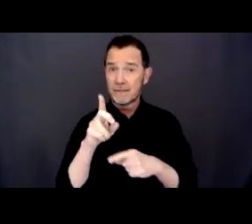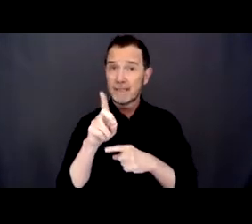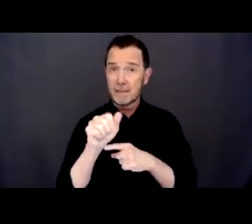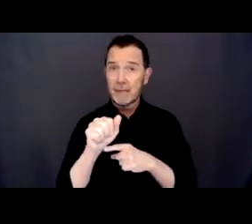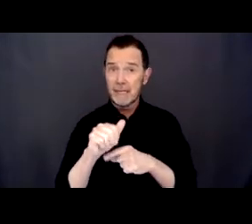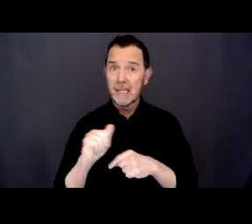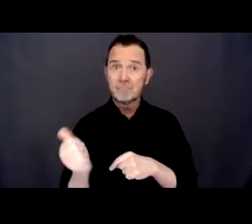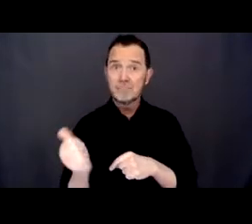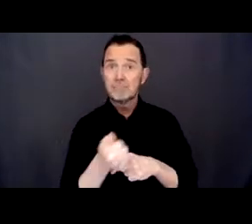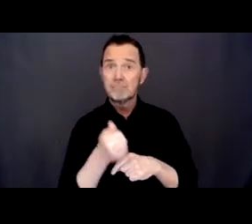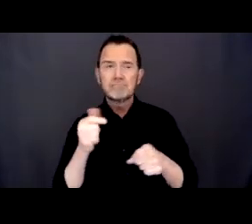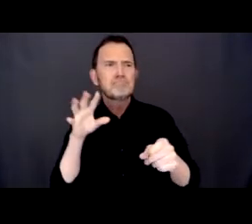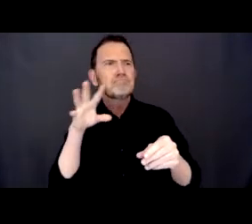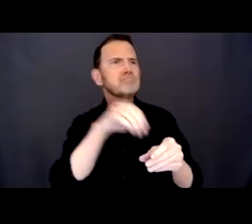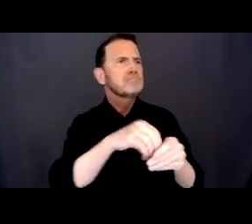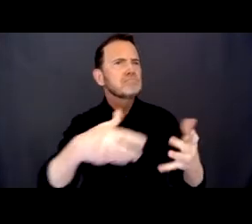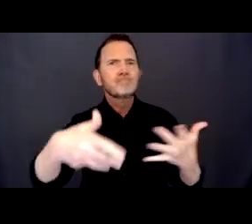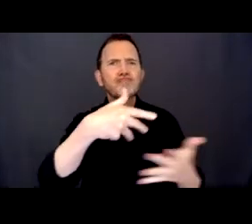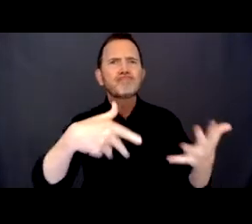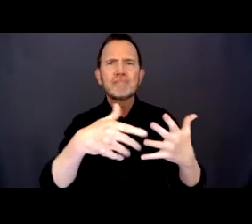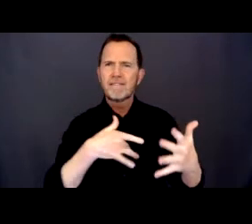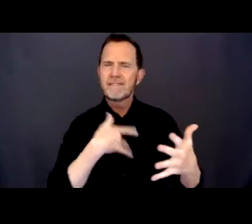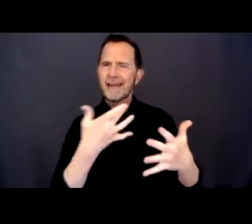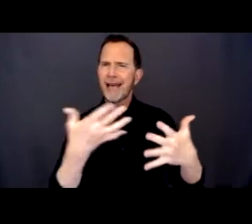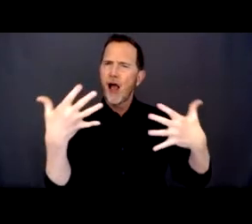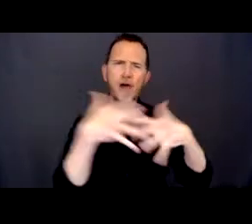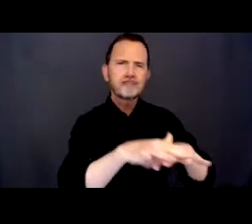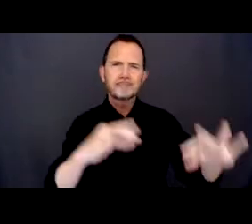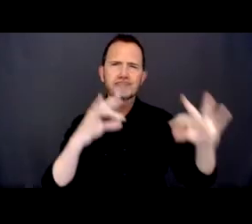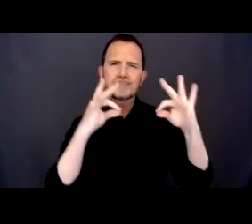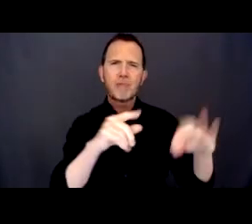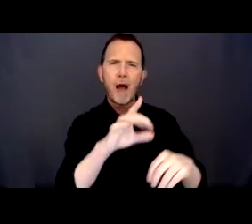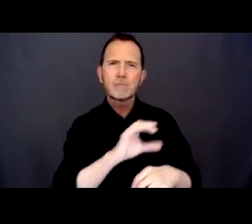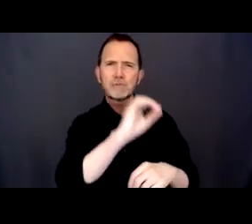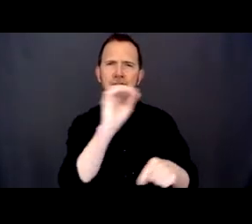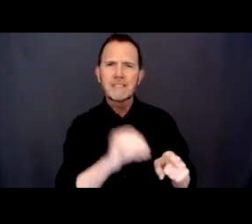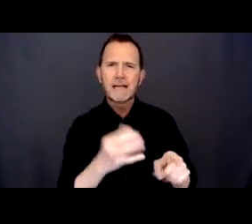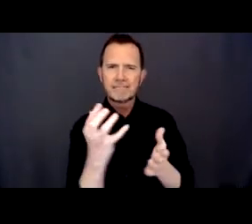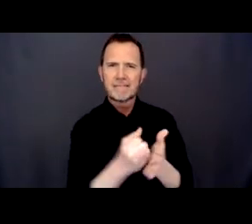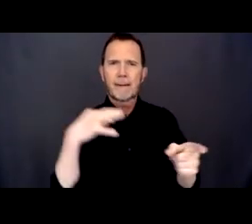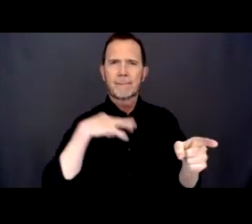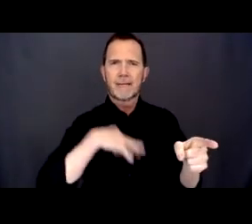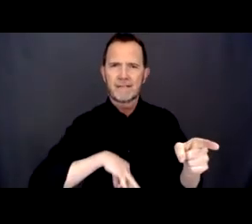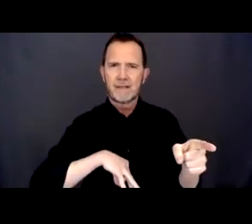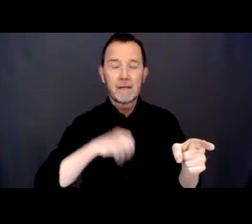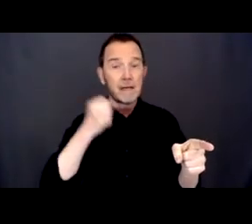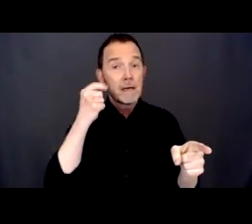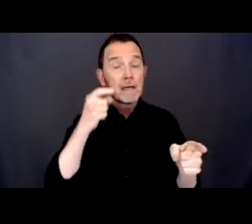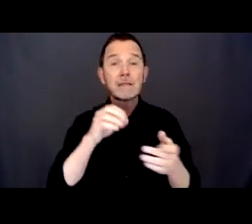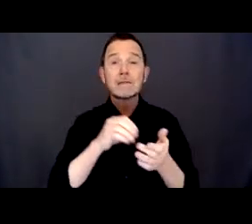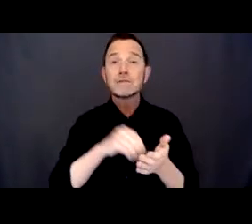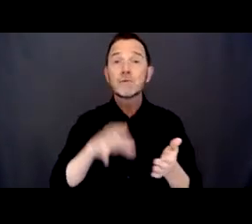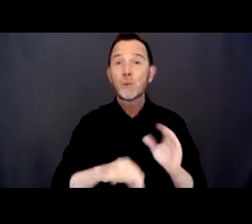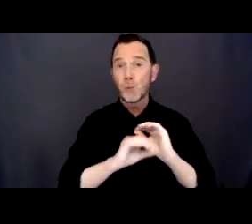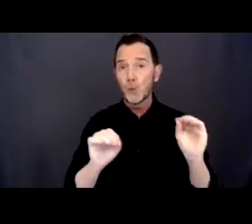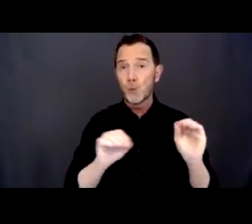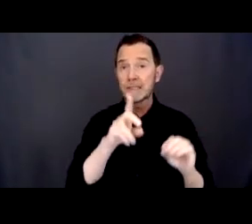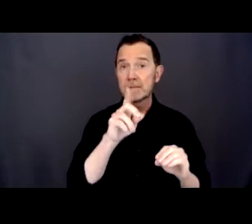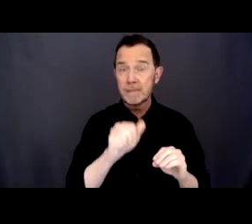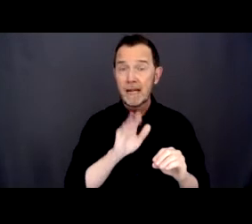social inclusive activities tend to benefit from those. But students without disabilities and their families